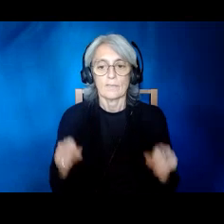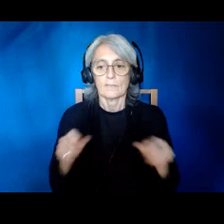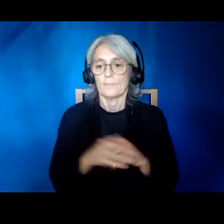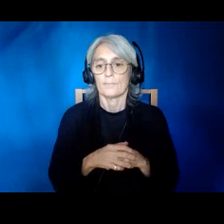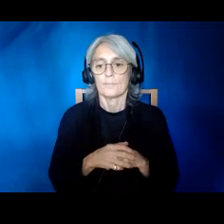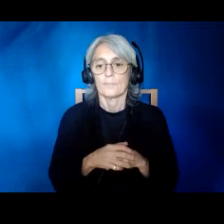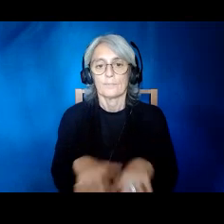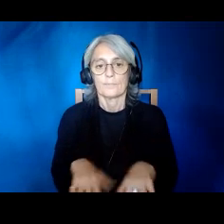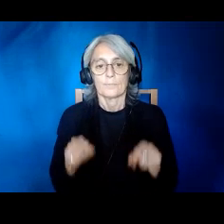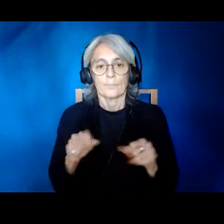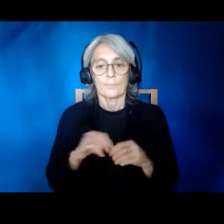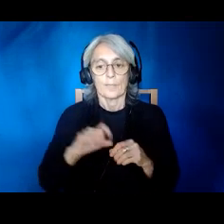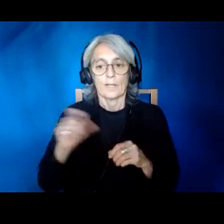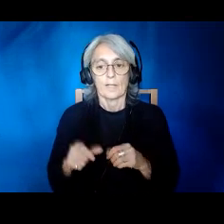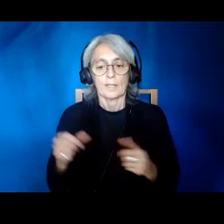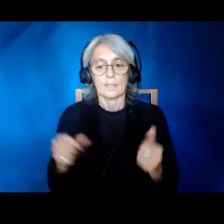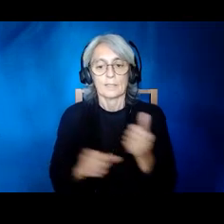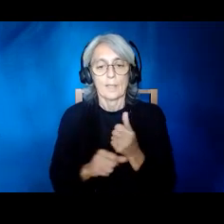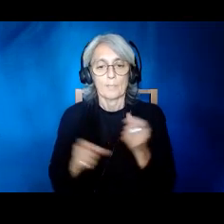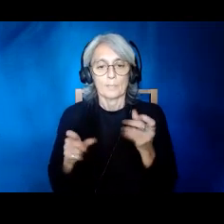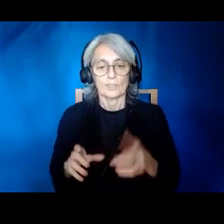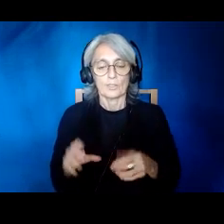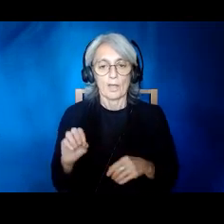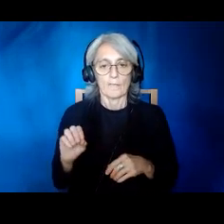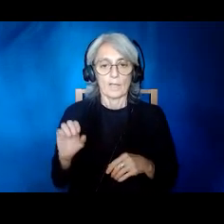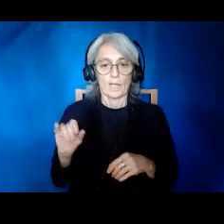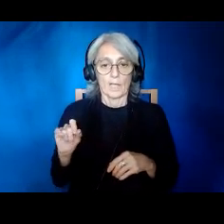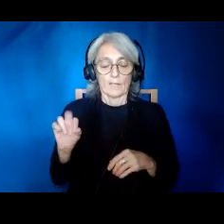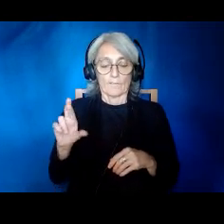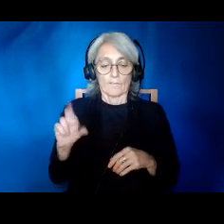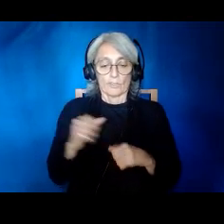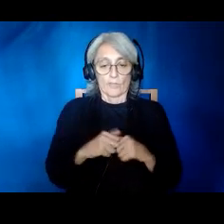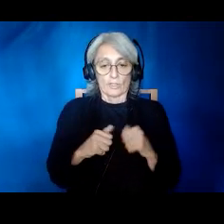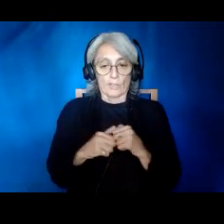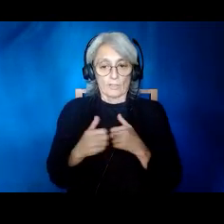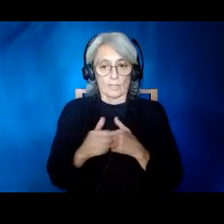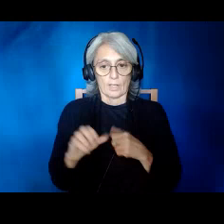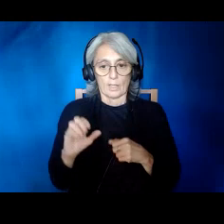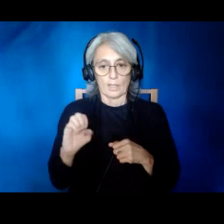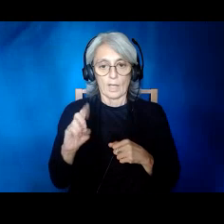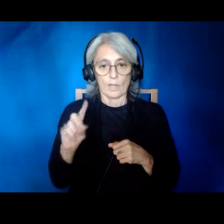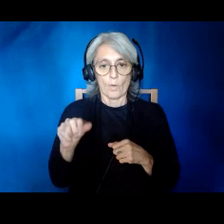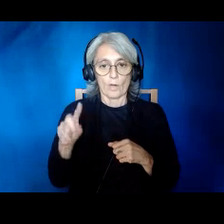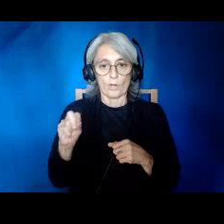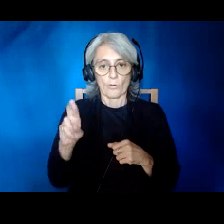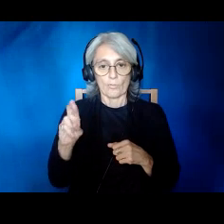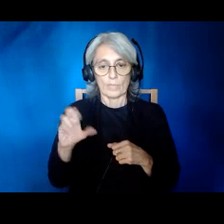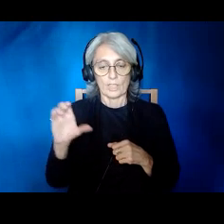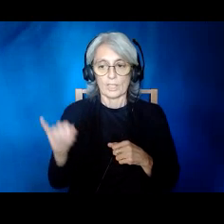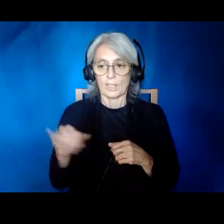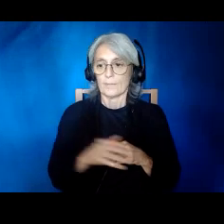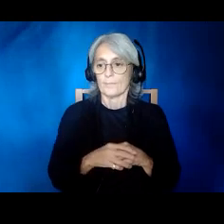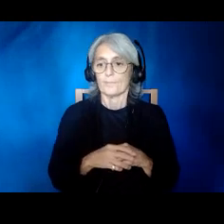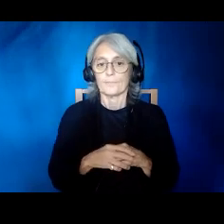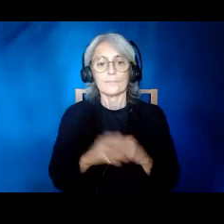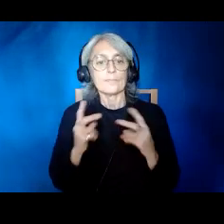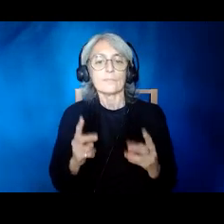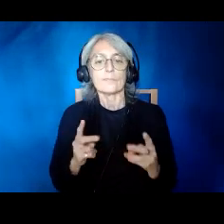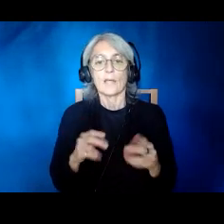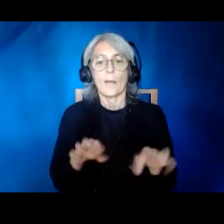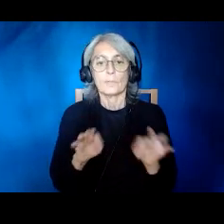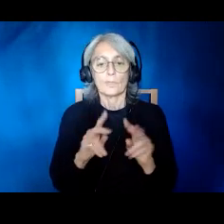hosted by Italy's Deputy Minister of Infrastructure and Transport, Edoardo Ricci. The visit was an opportunity for